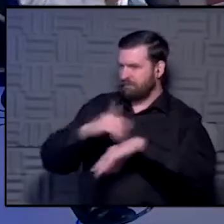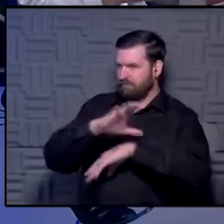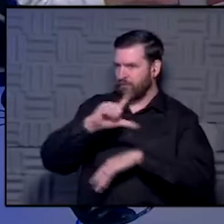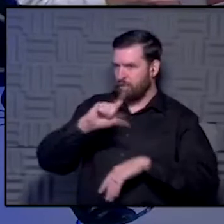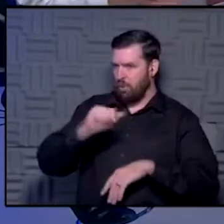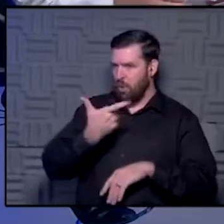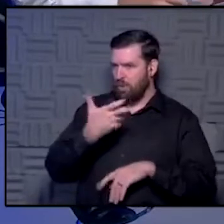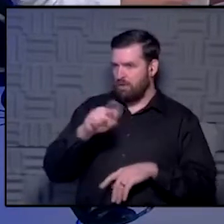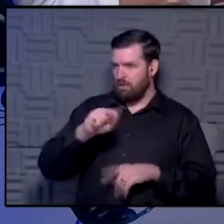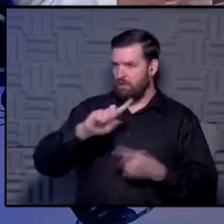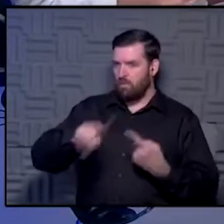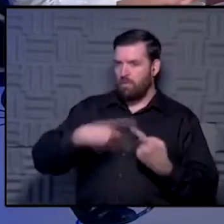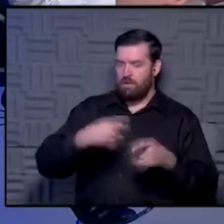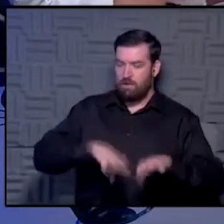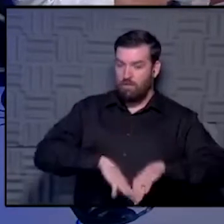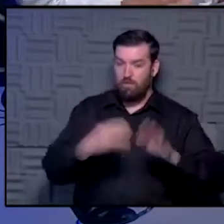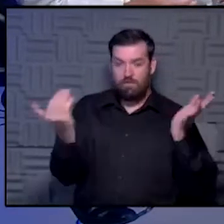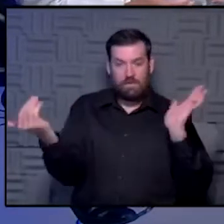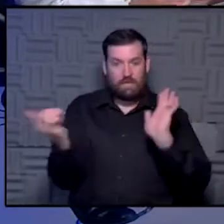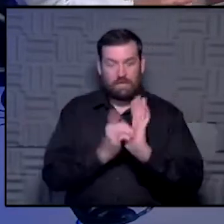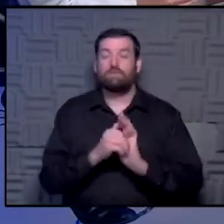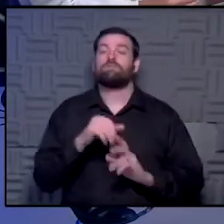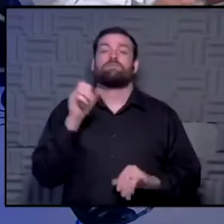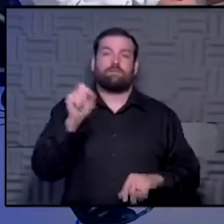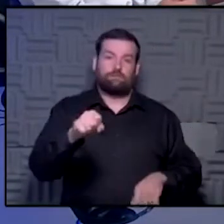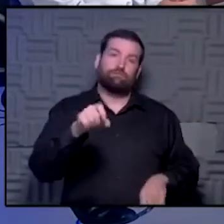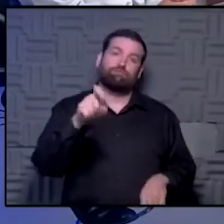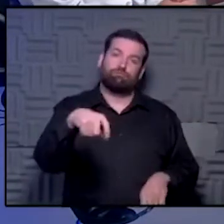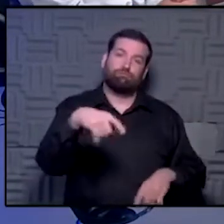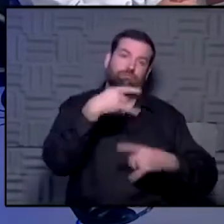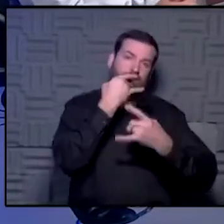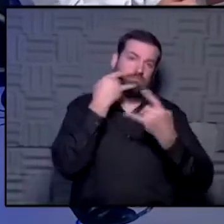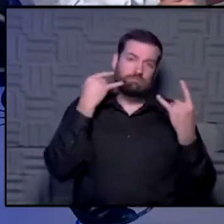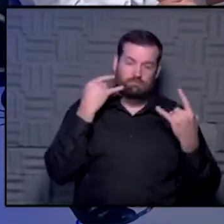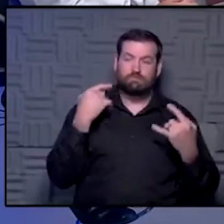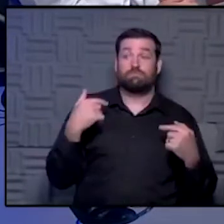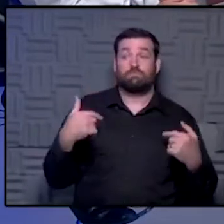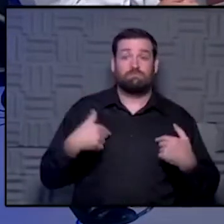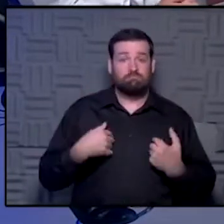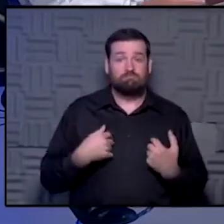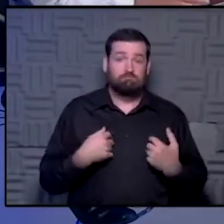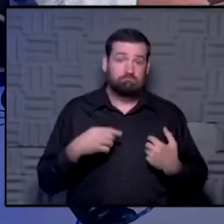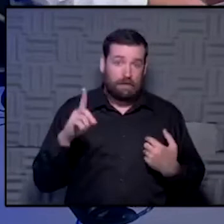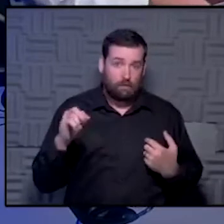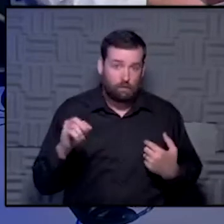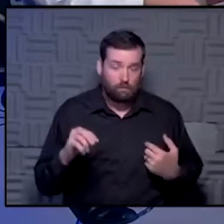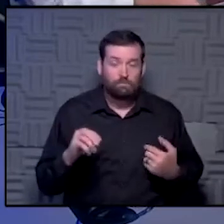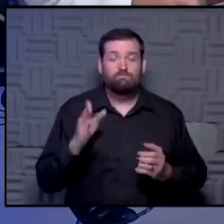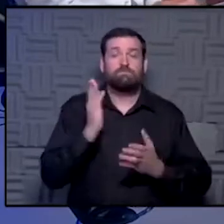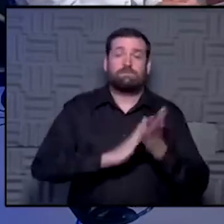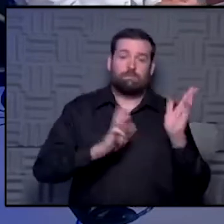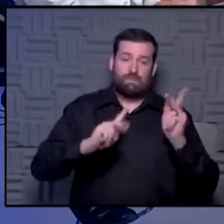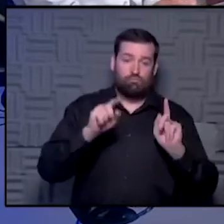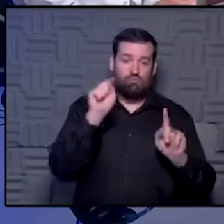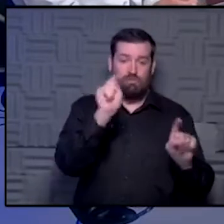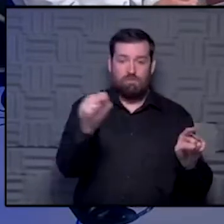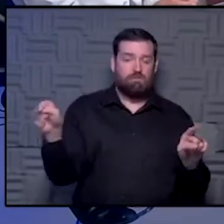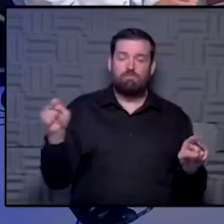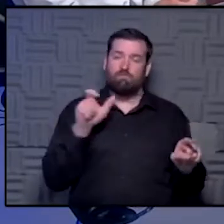when the reopening started to show that, yes, you should be wearing a mask in the gym. I do. I know that some people in the gym